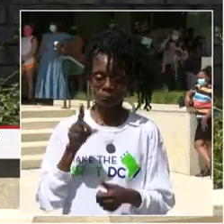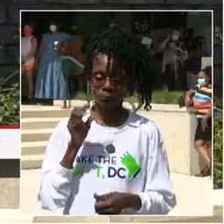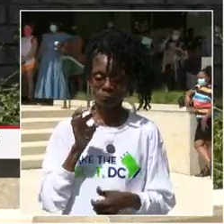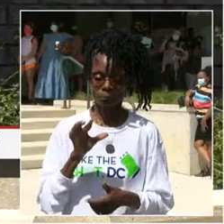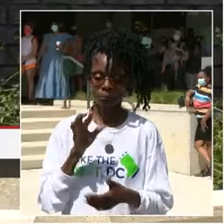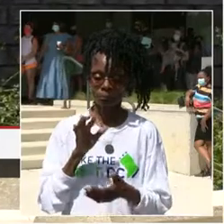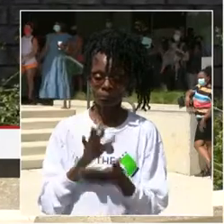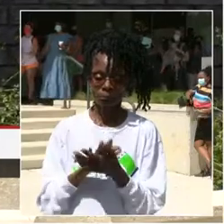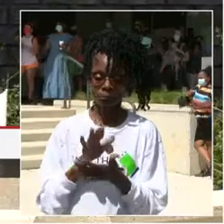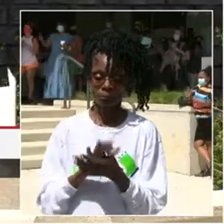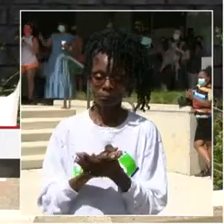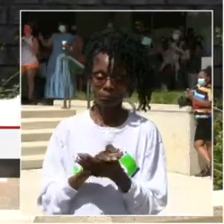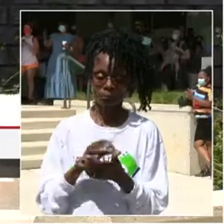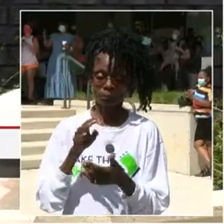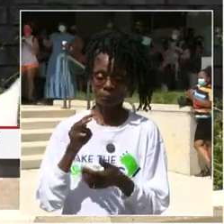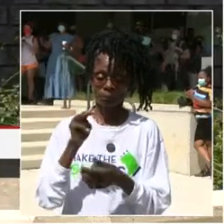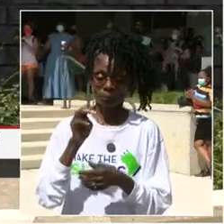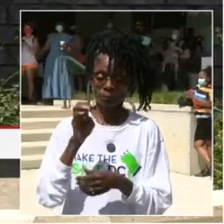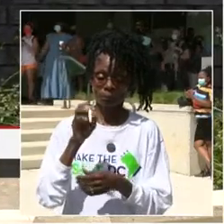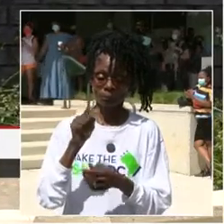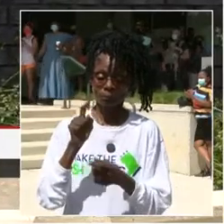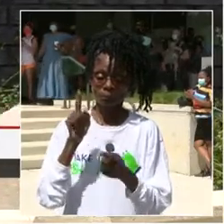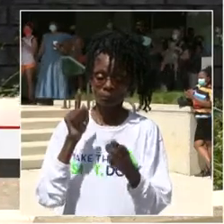energy ready.